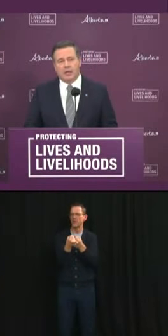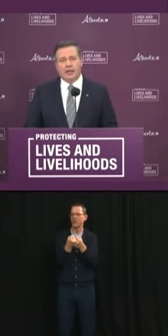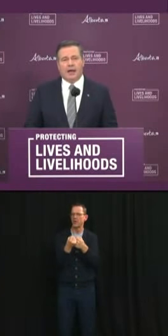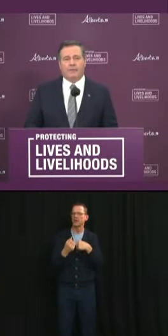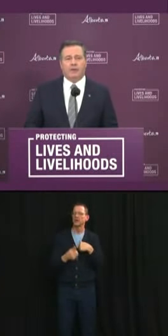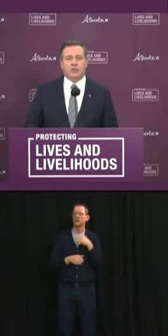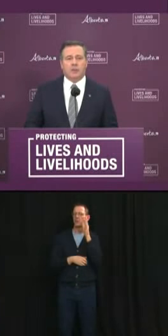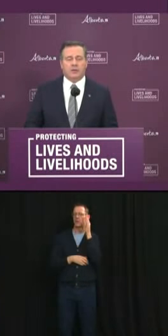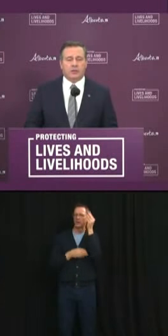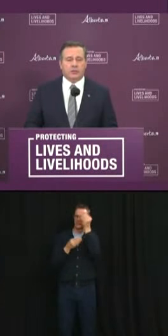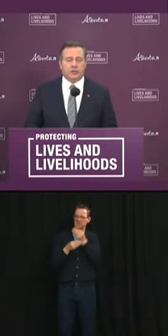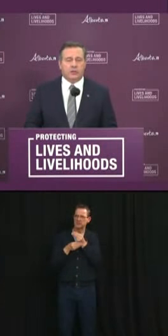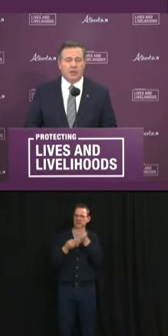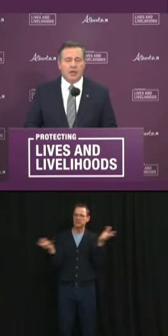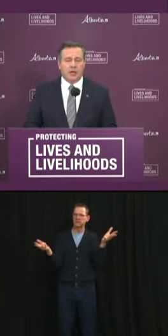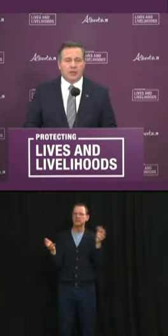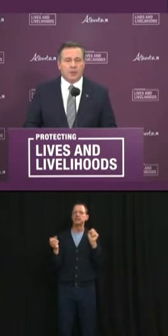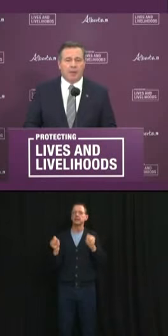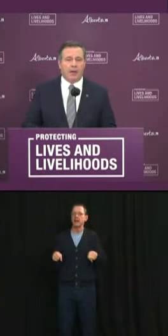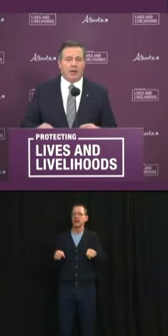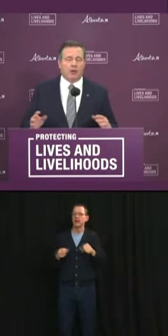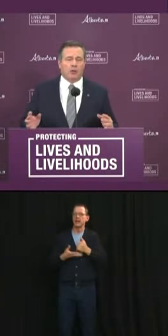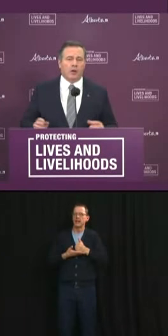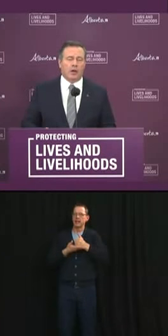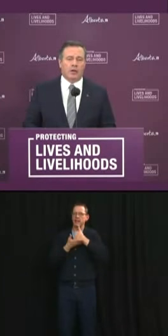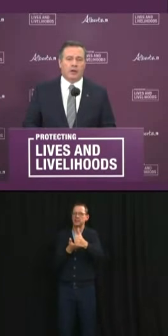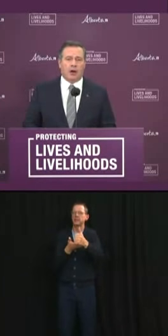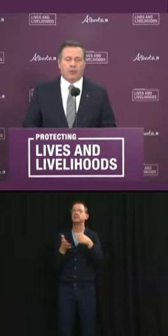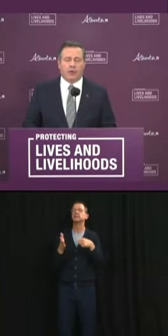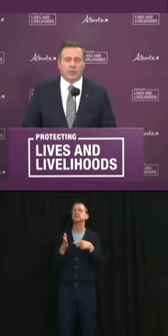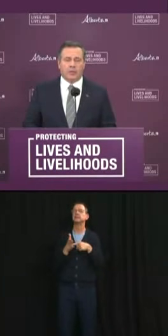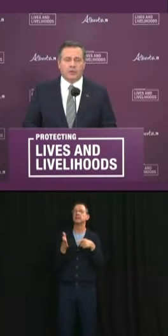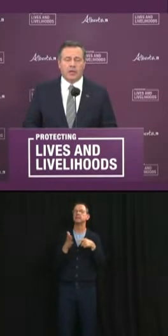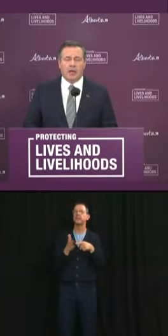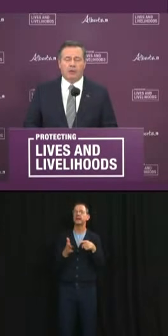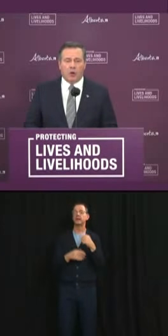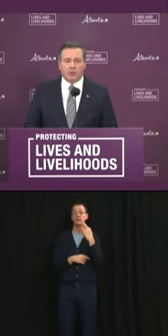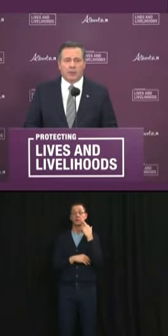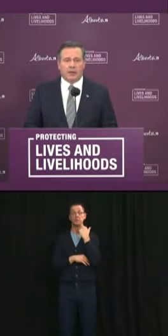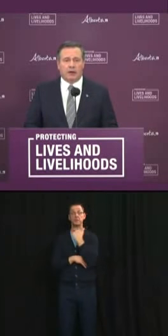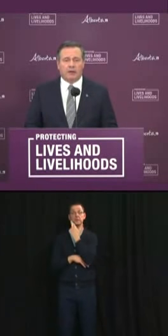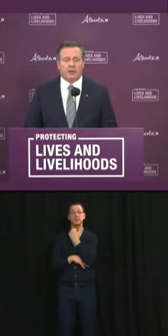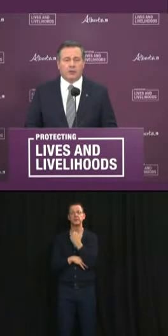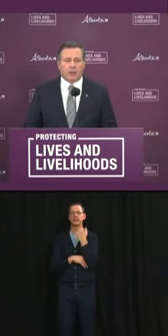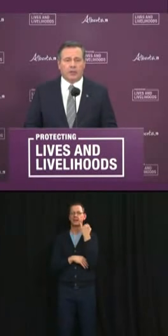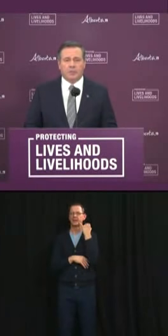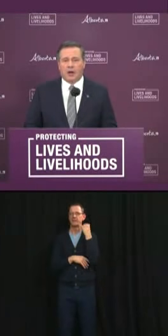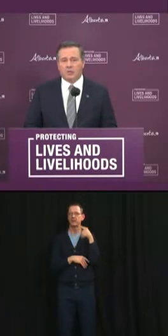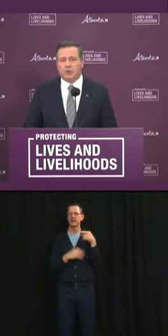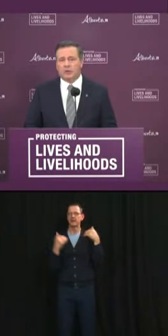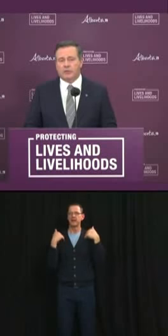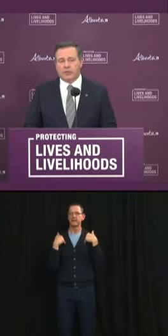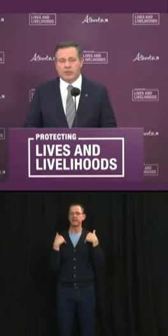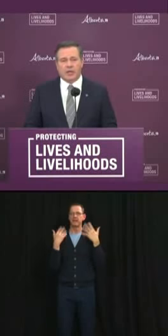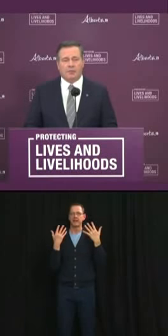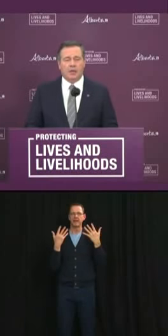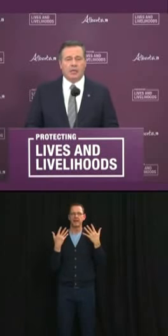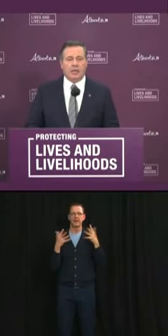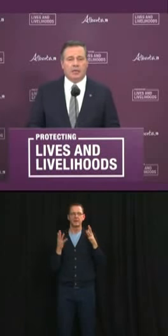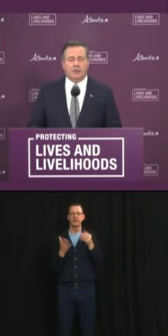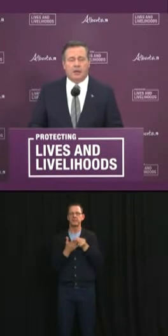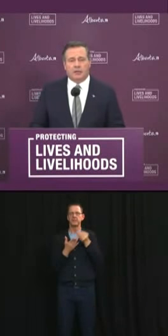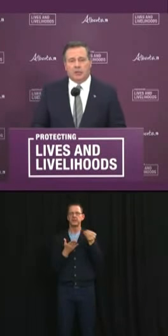others may have expenses to expand patio operations. We hope to be there as quickly as possible to assist